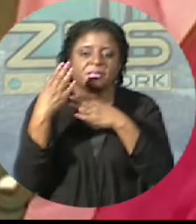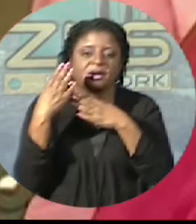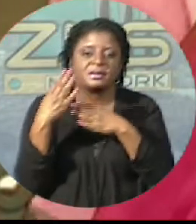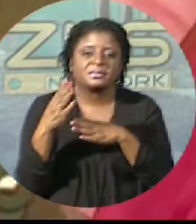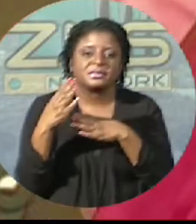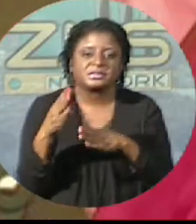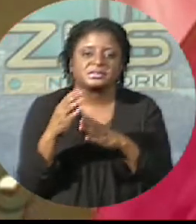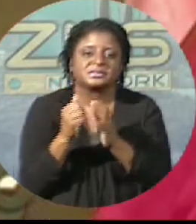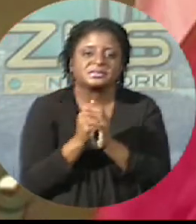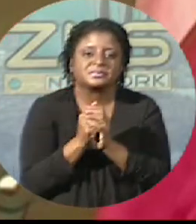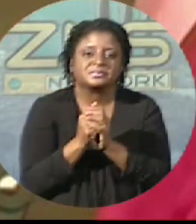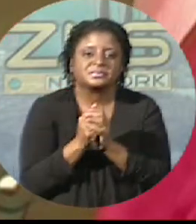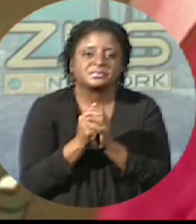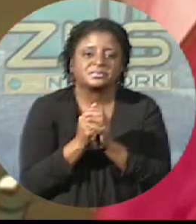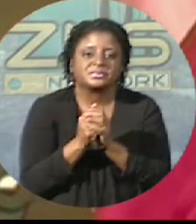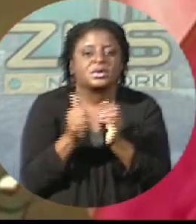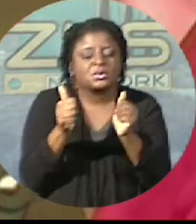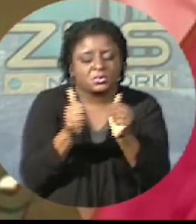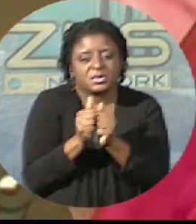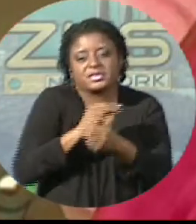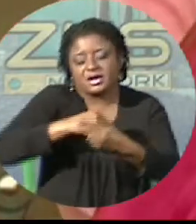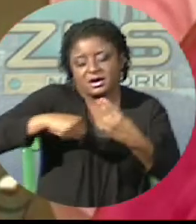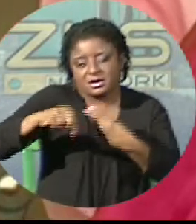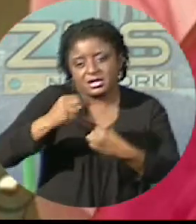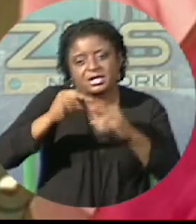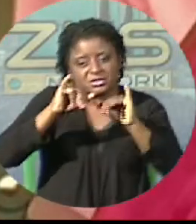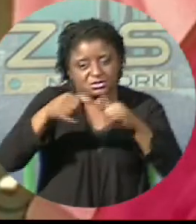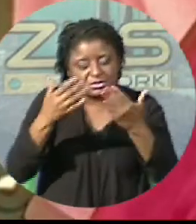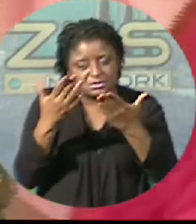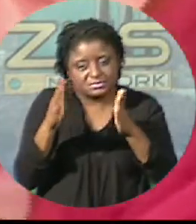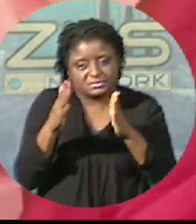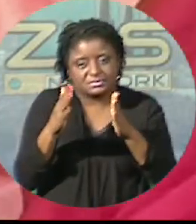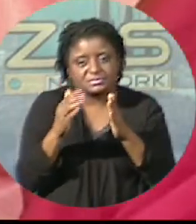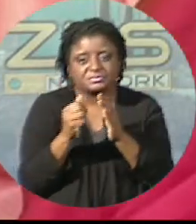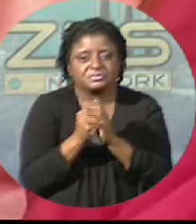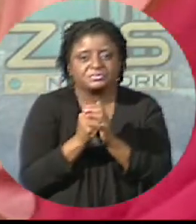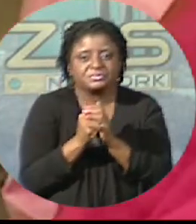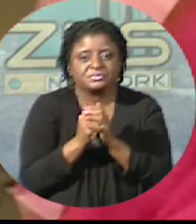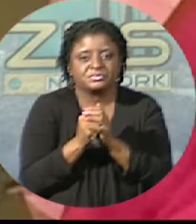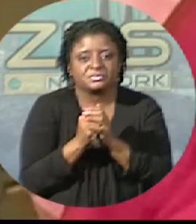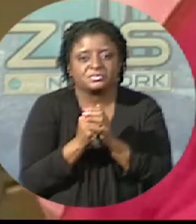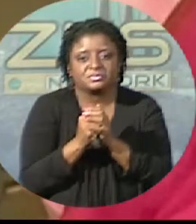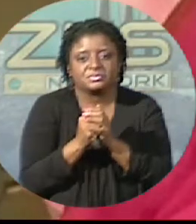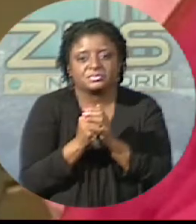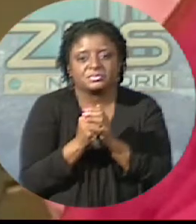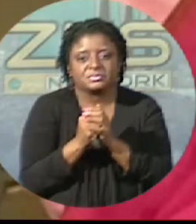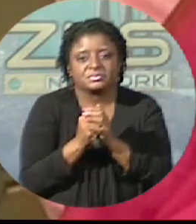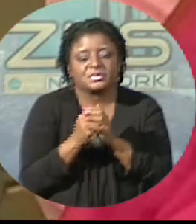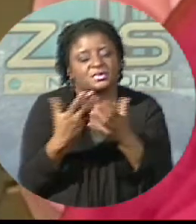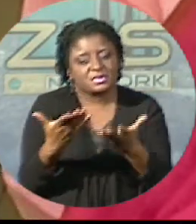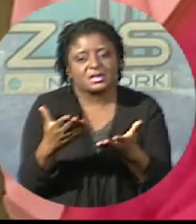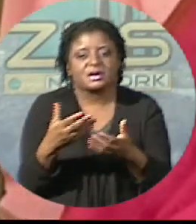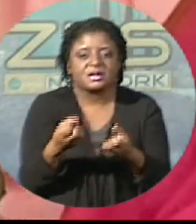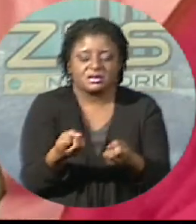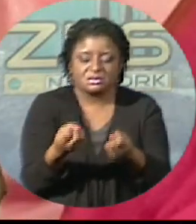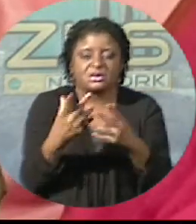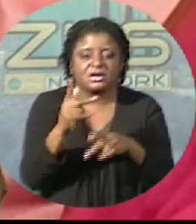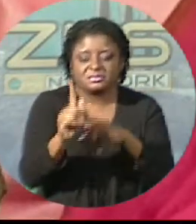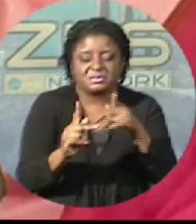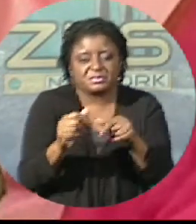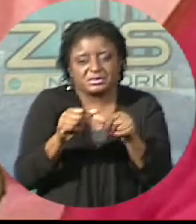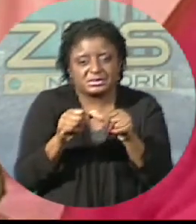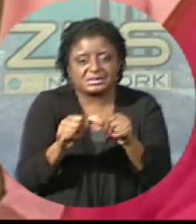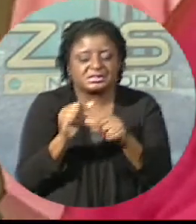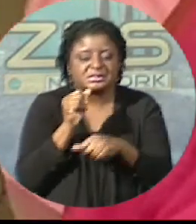You know, with the hurricane just going by, the one that went by, there are a lot of people who are still